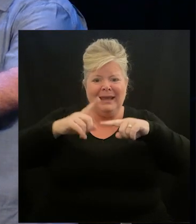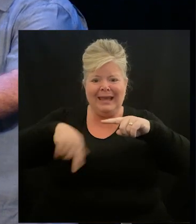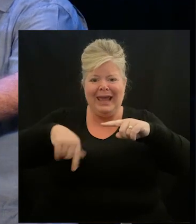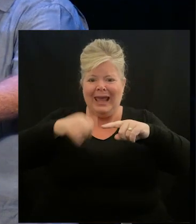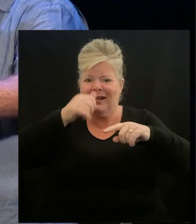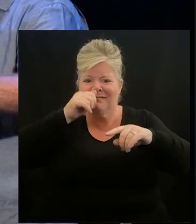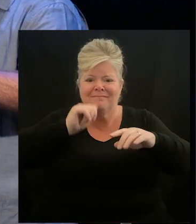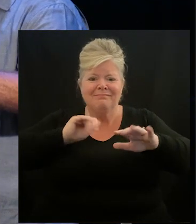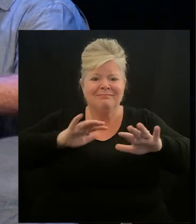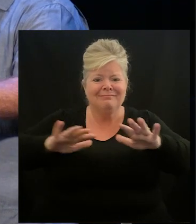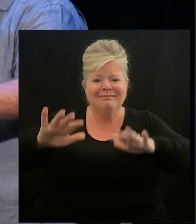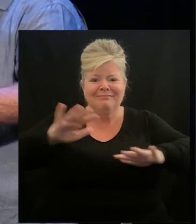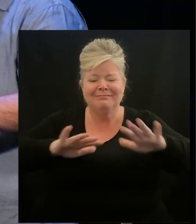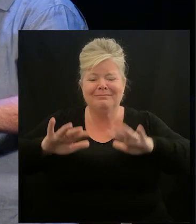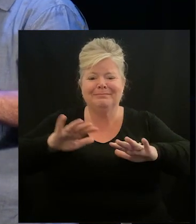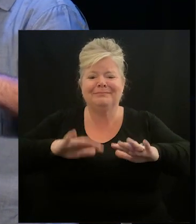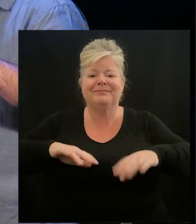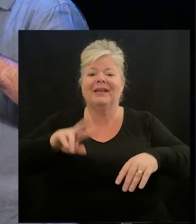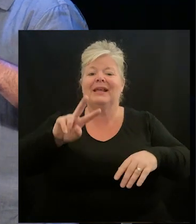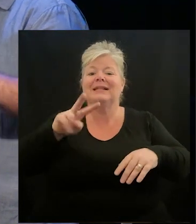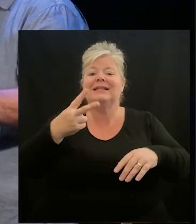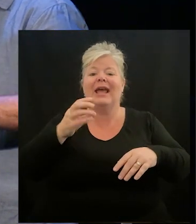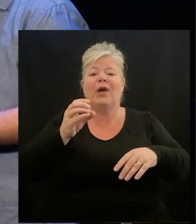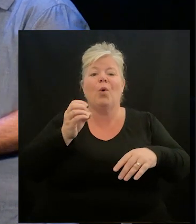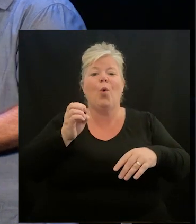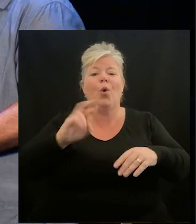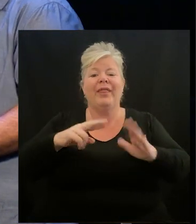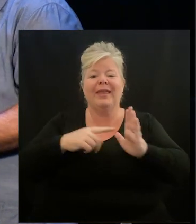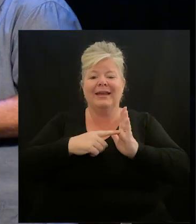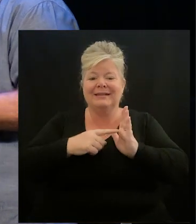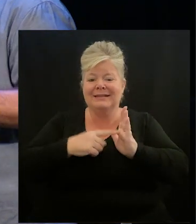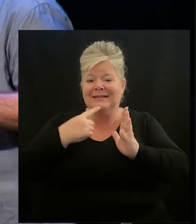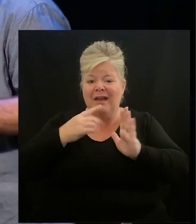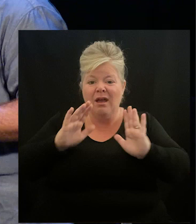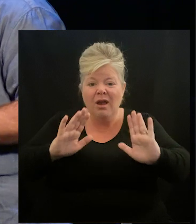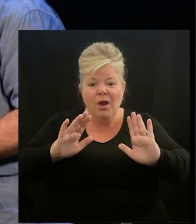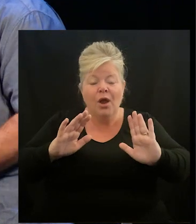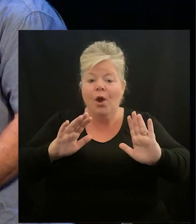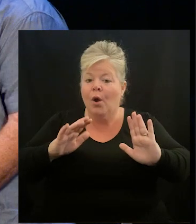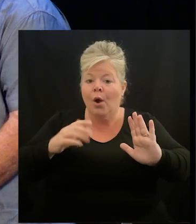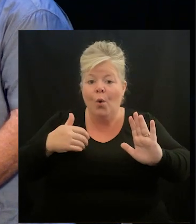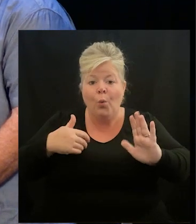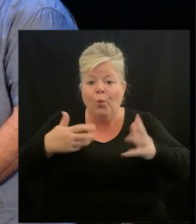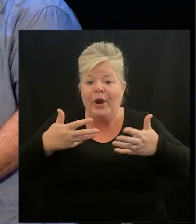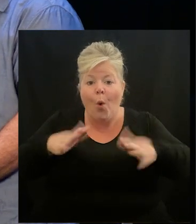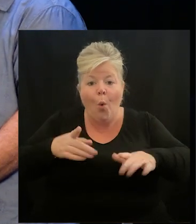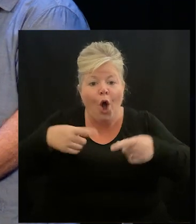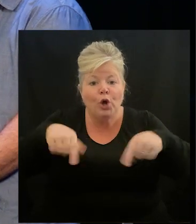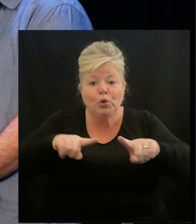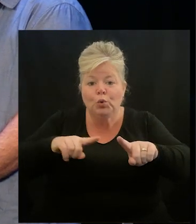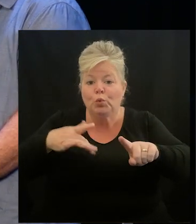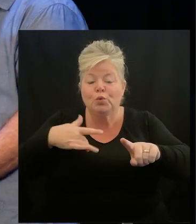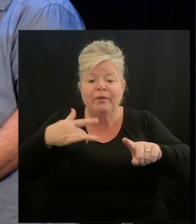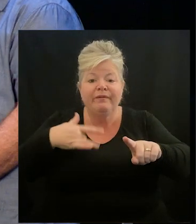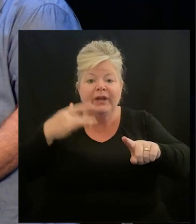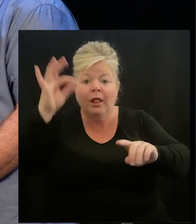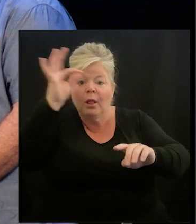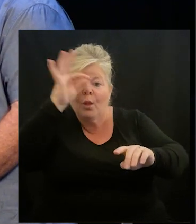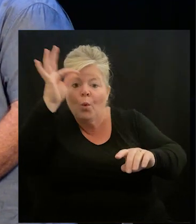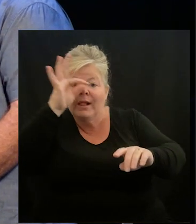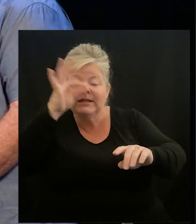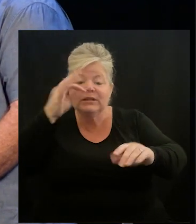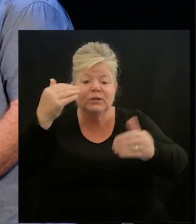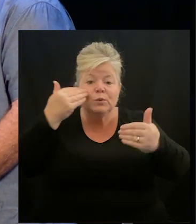chapter 1, starting in verse 8, he said, "We do not want you to be uninformed, brothers and sisters, about the